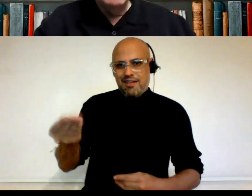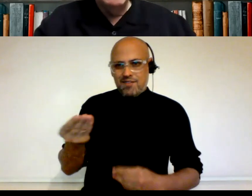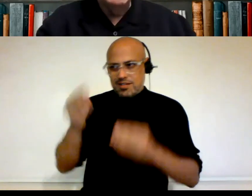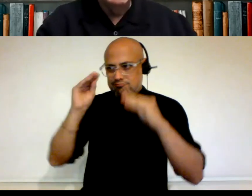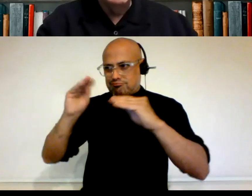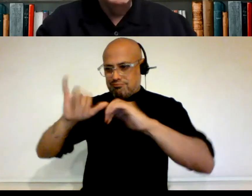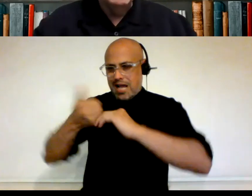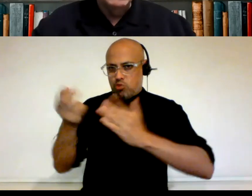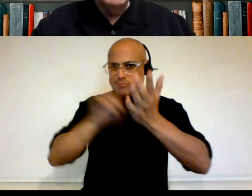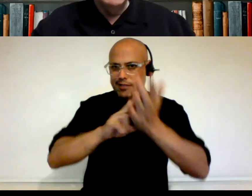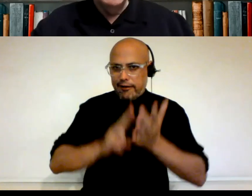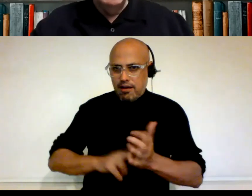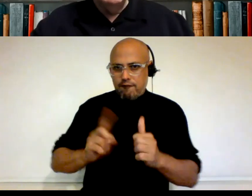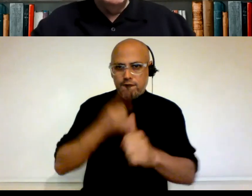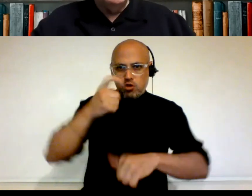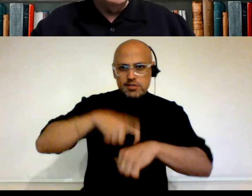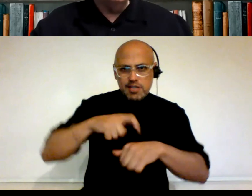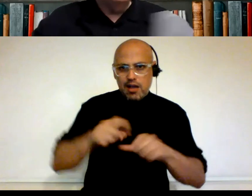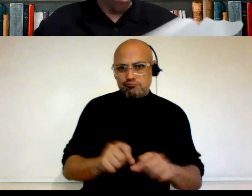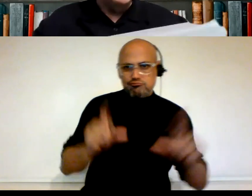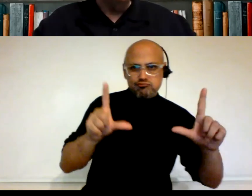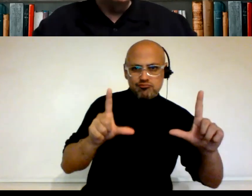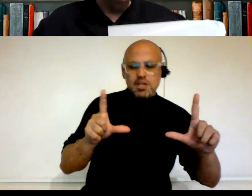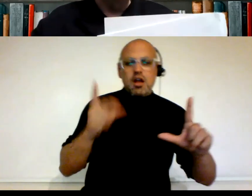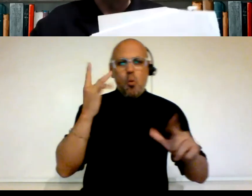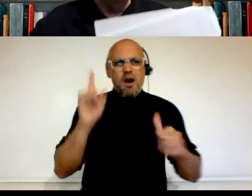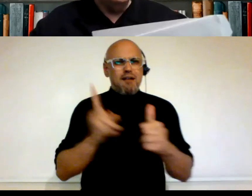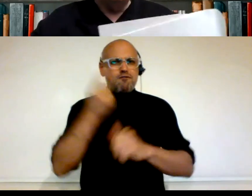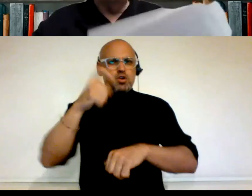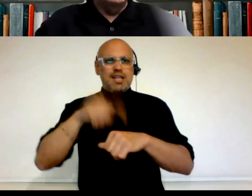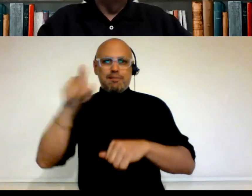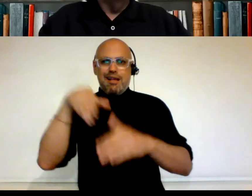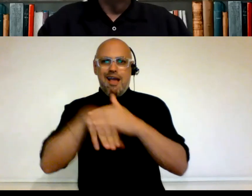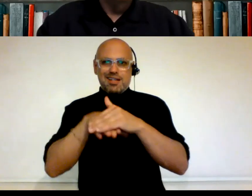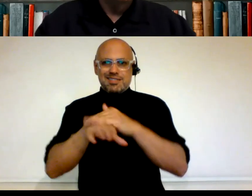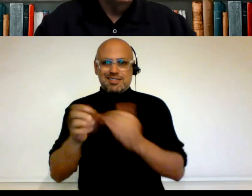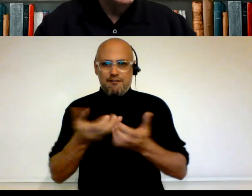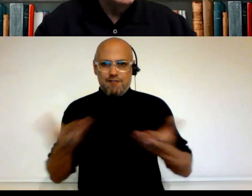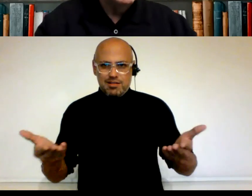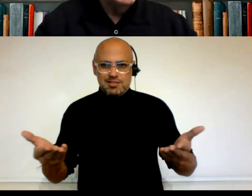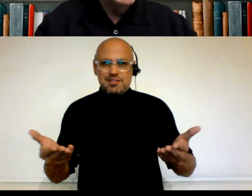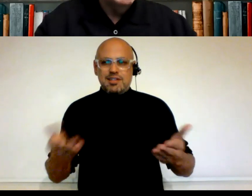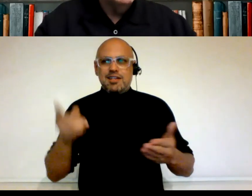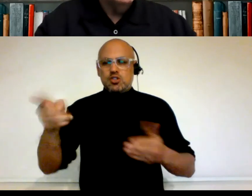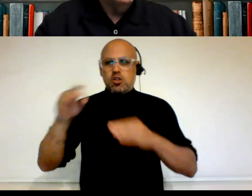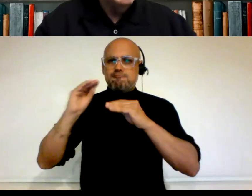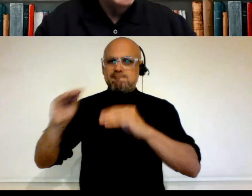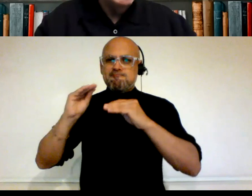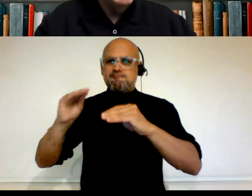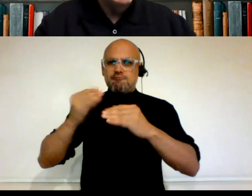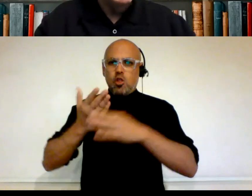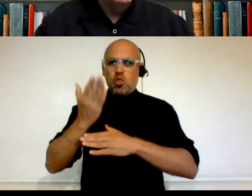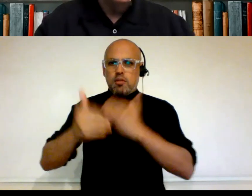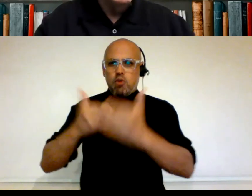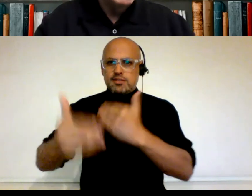their devices for the first time, because for the first time, you need to access the device, and they are walking them through that process.